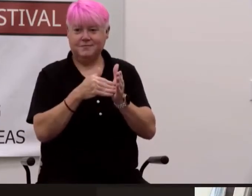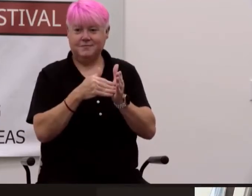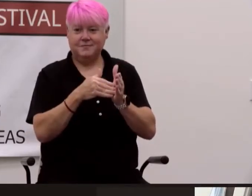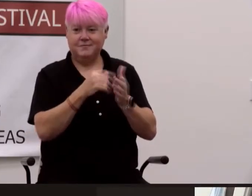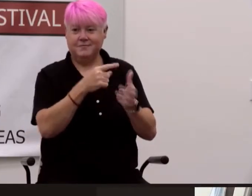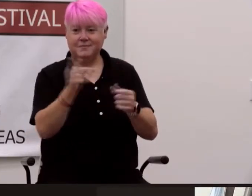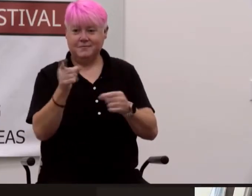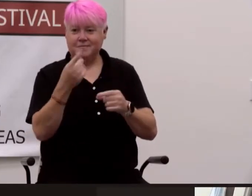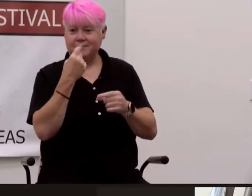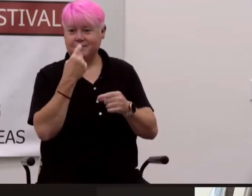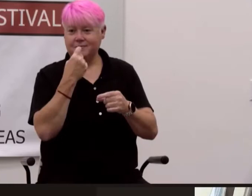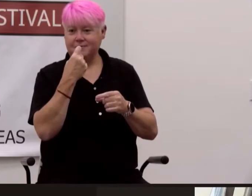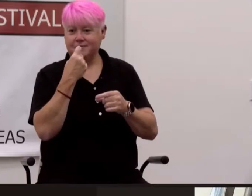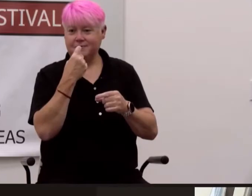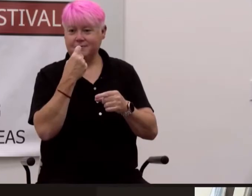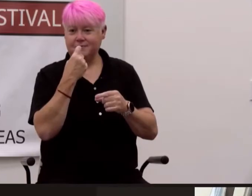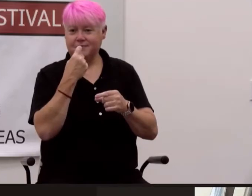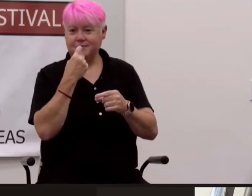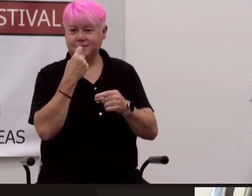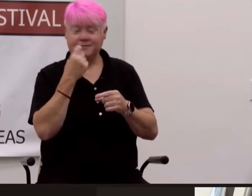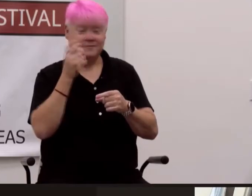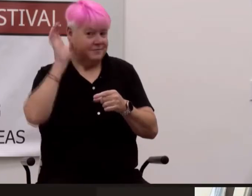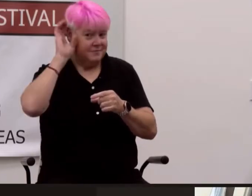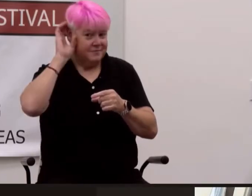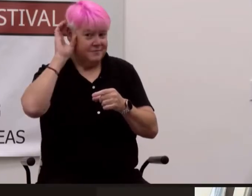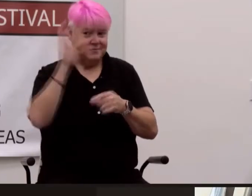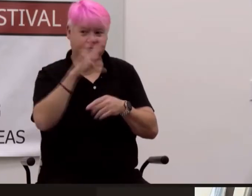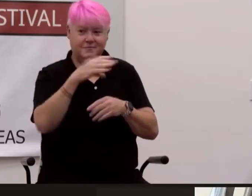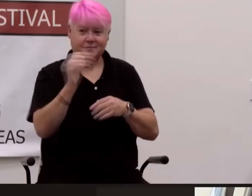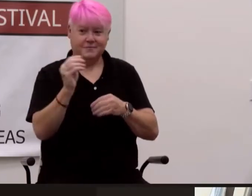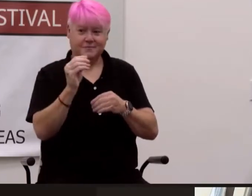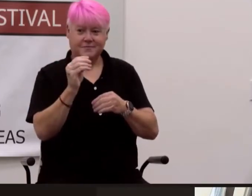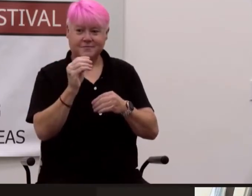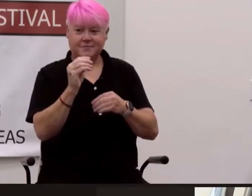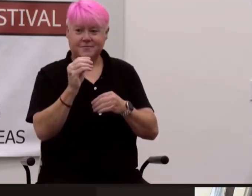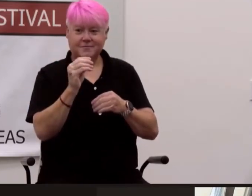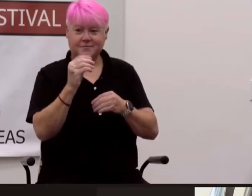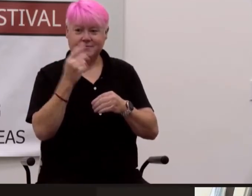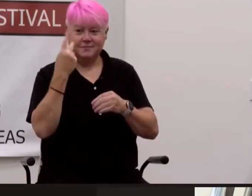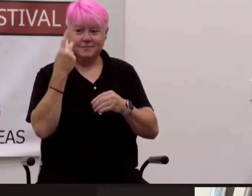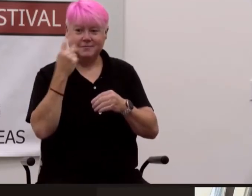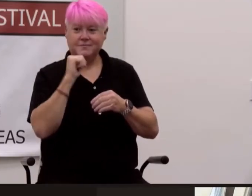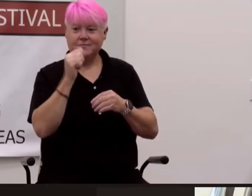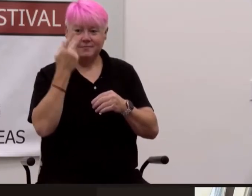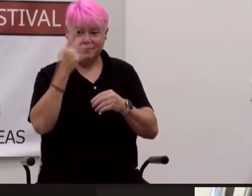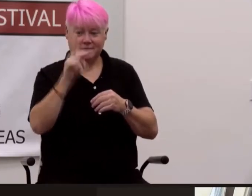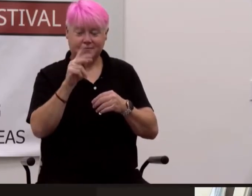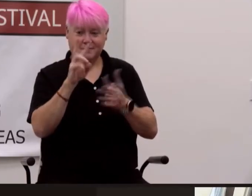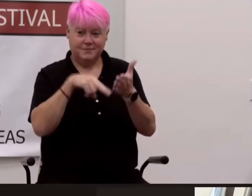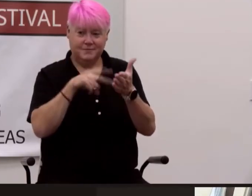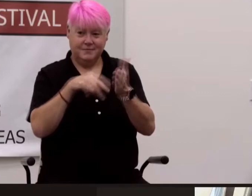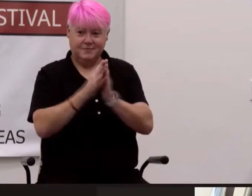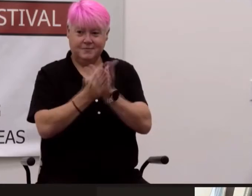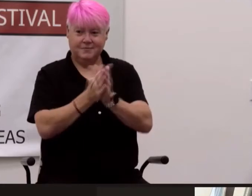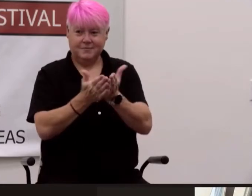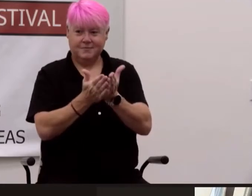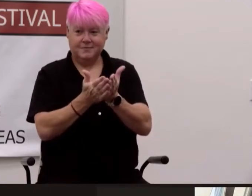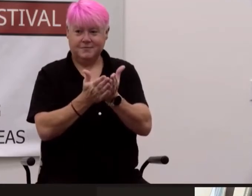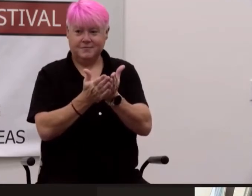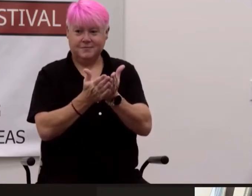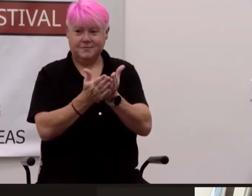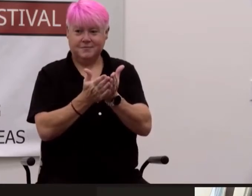who are attending, and we'll assume you haven't seen or read the book, Shane and I